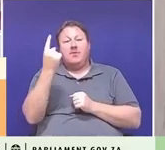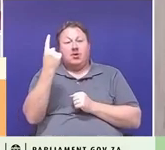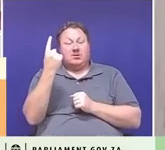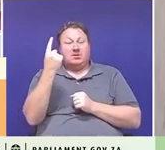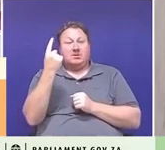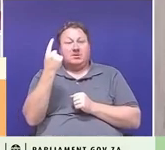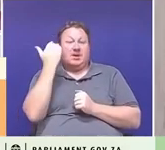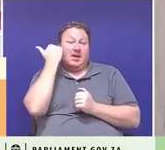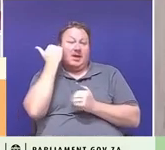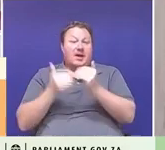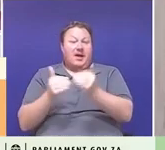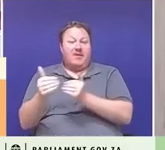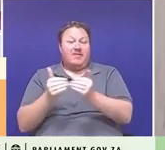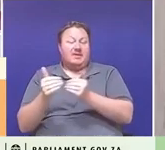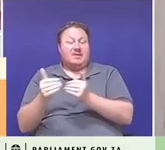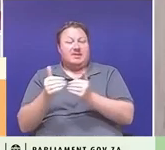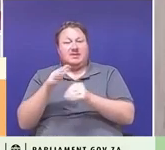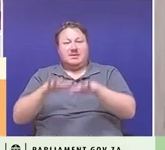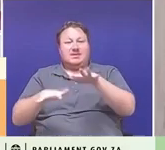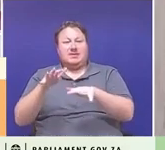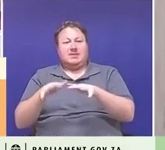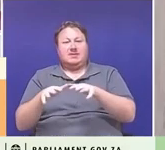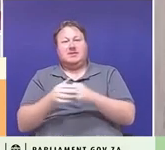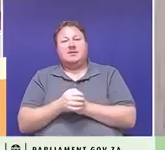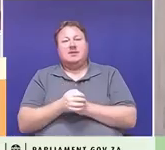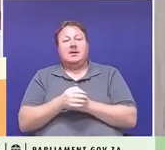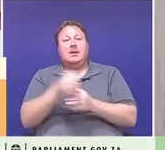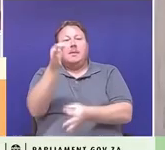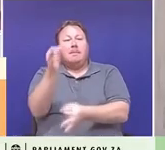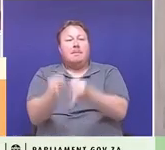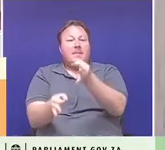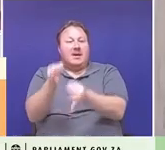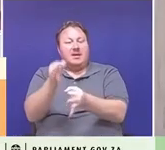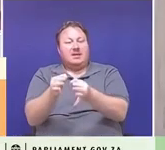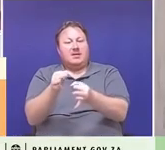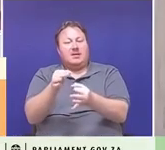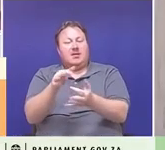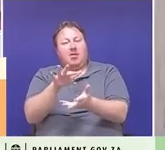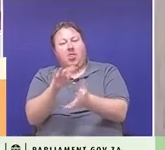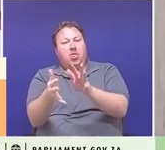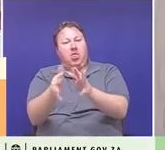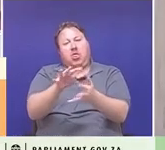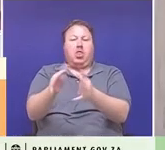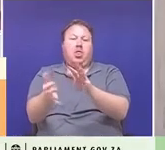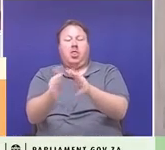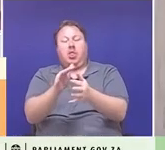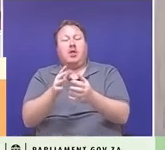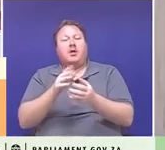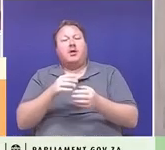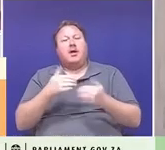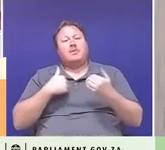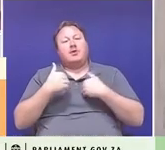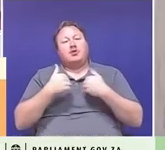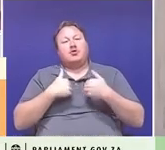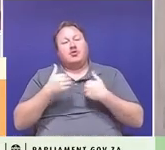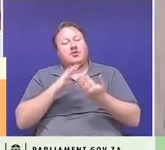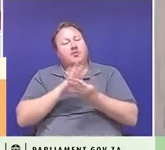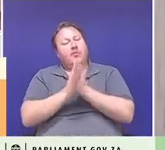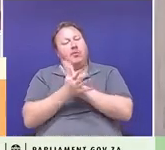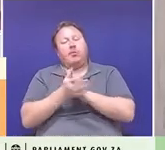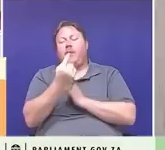instability. Political volatility continues to paralyze administration in many